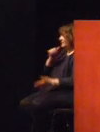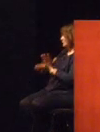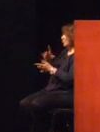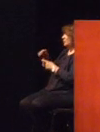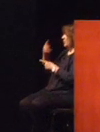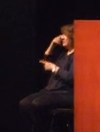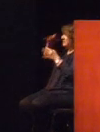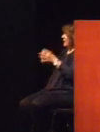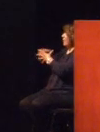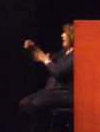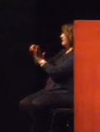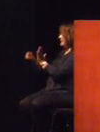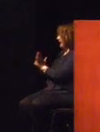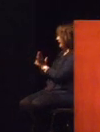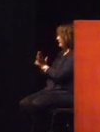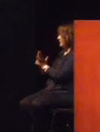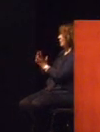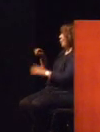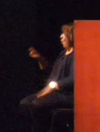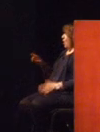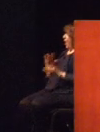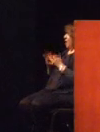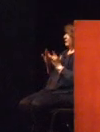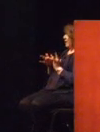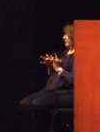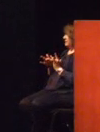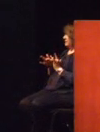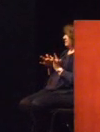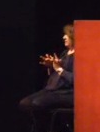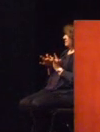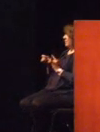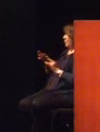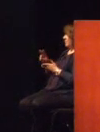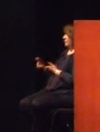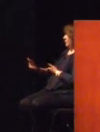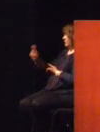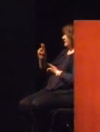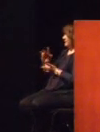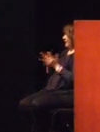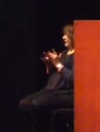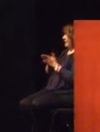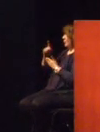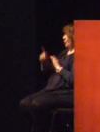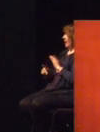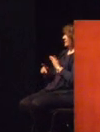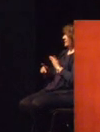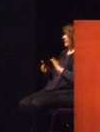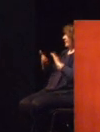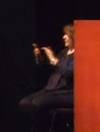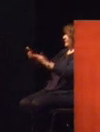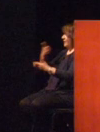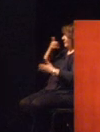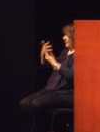out of state, or to online, or to universities that have online programs that provide a better